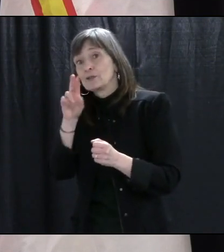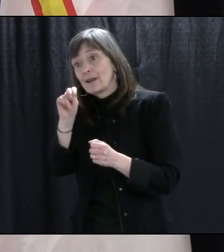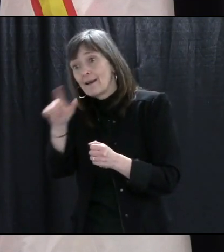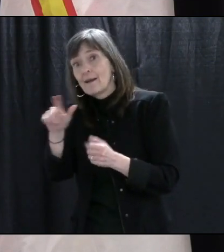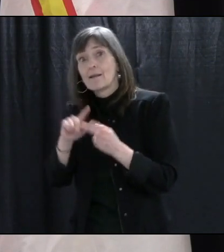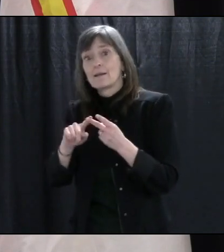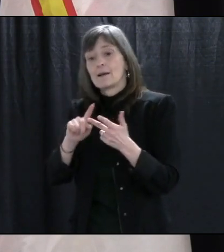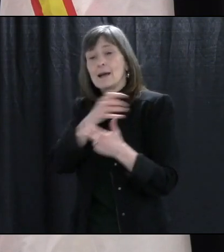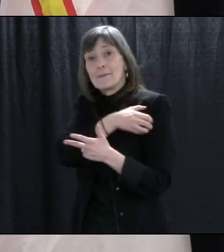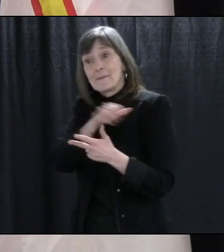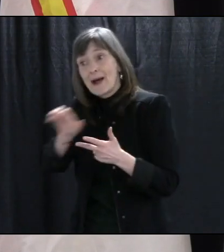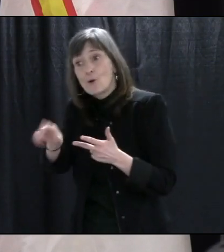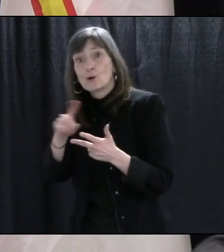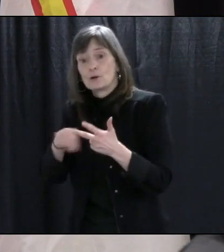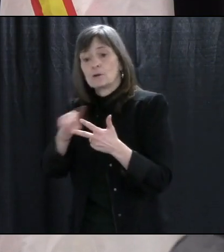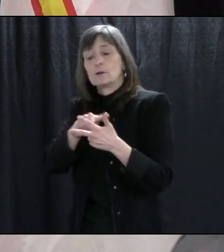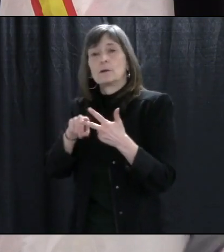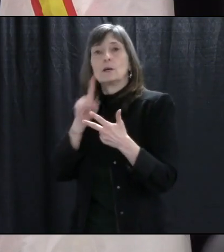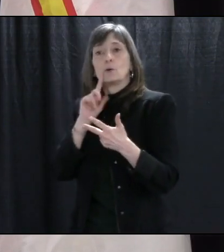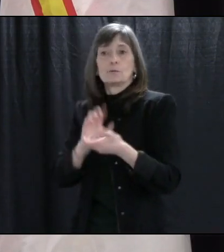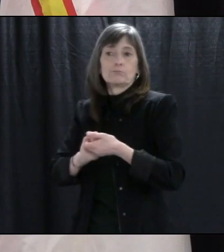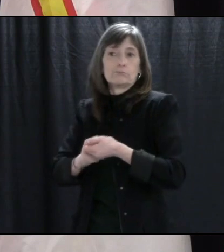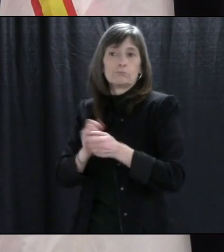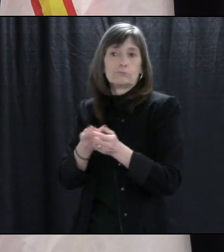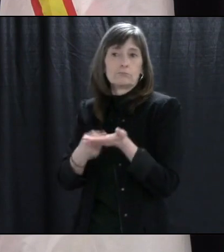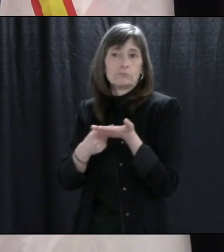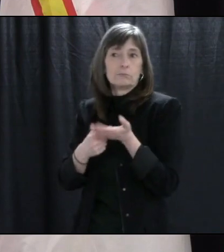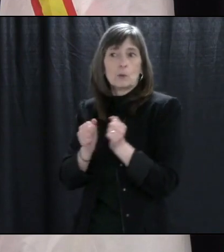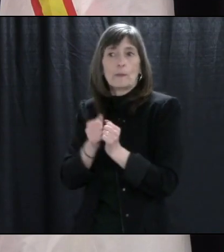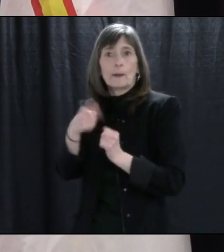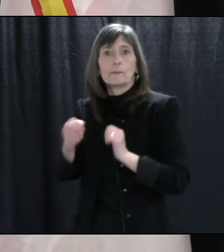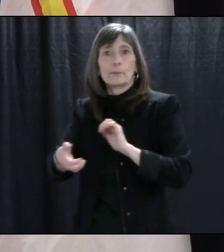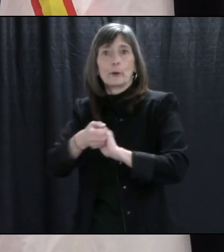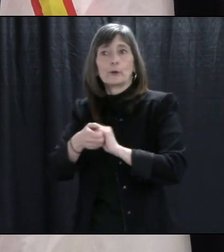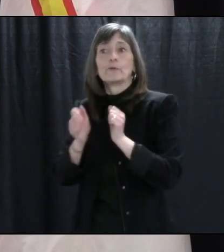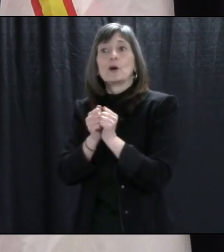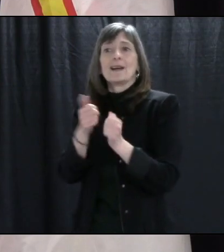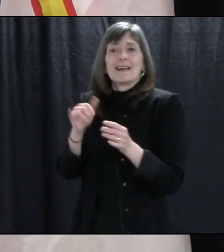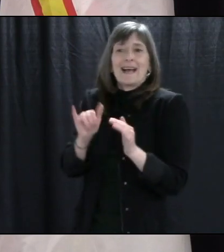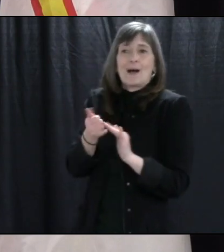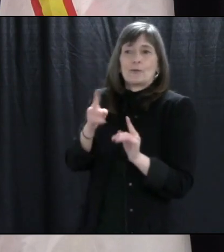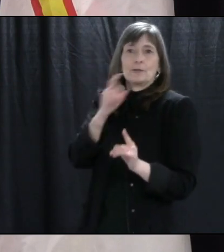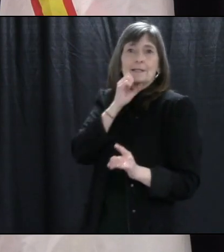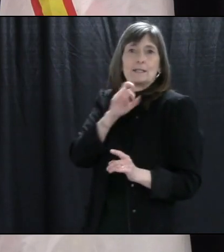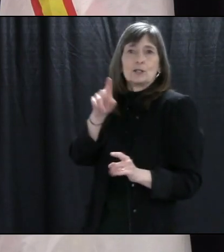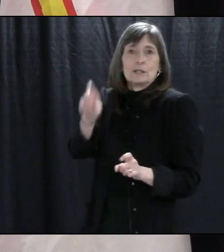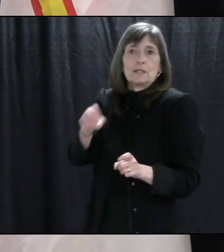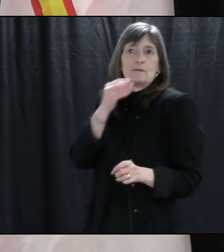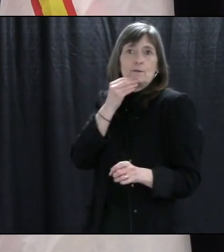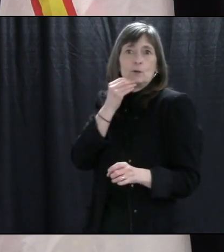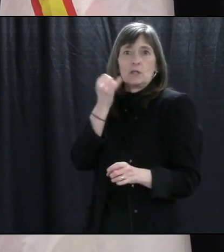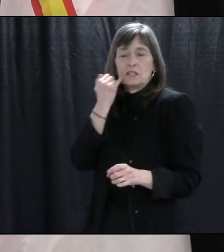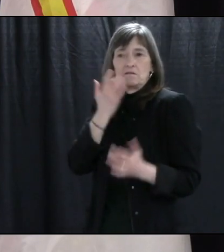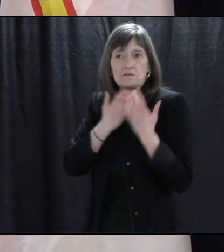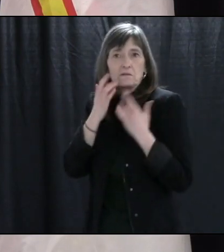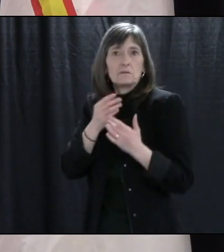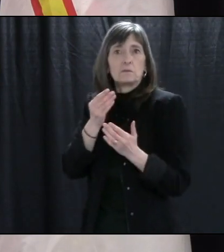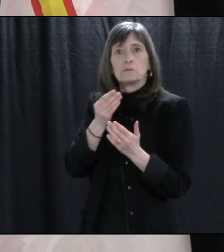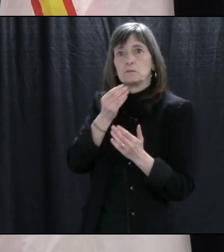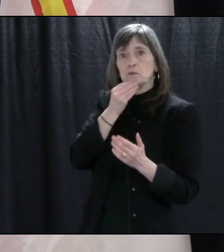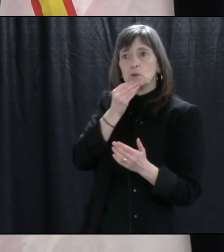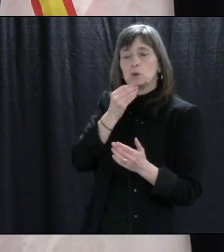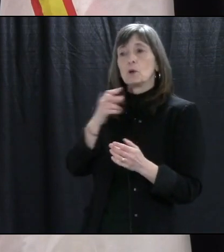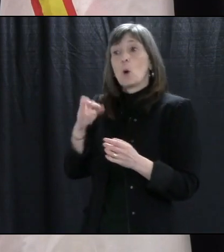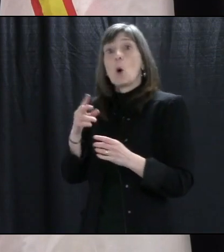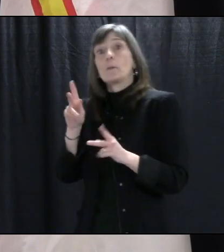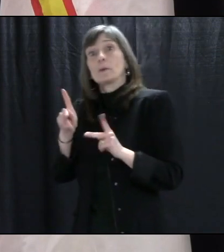in our province, to also consider and put places and make food available to seniors and some of the persons with disabilities